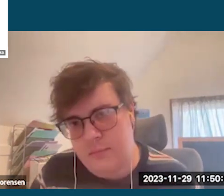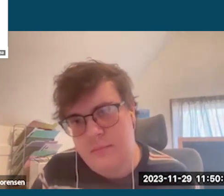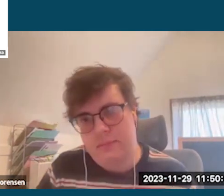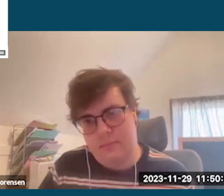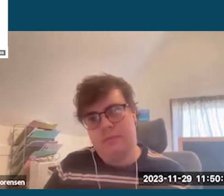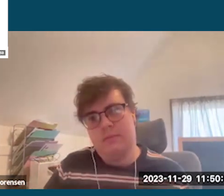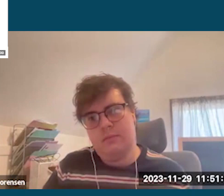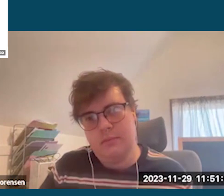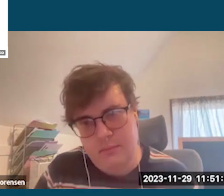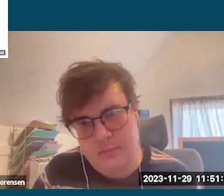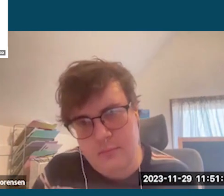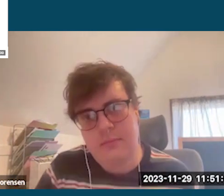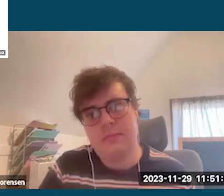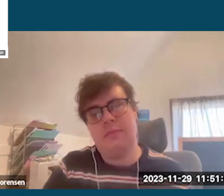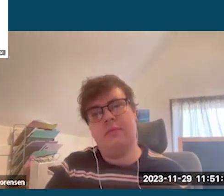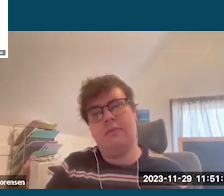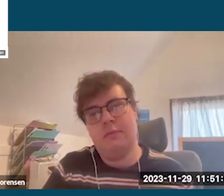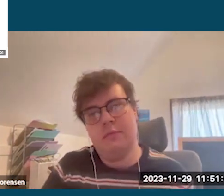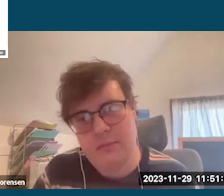and our lives.